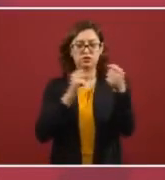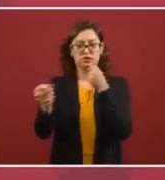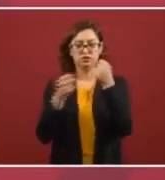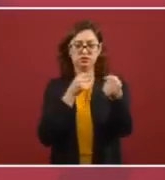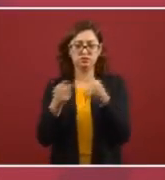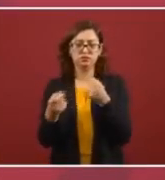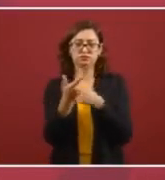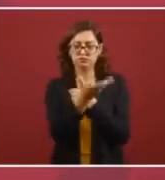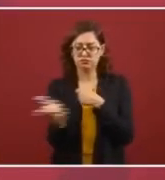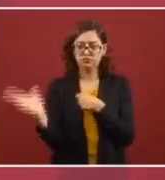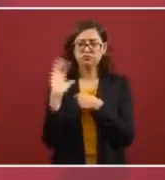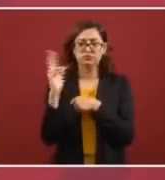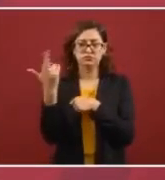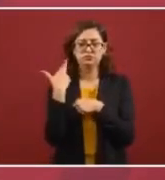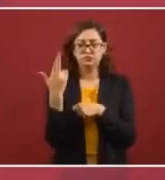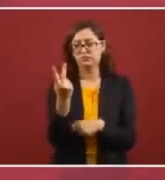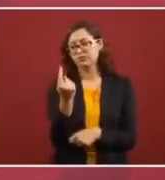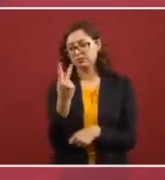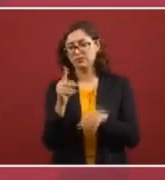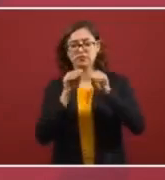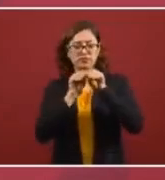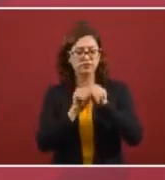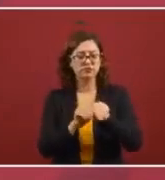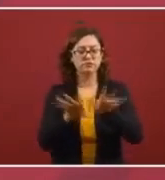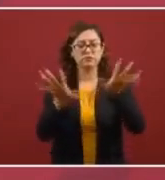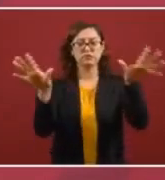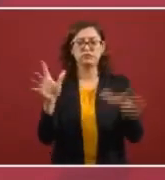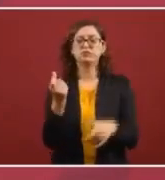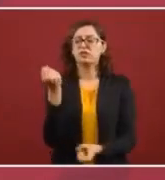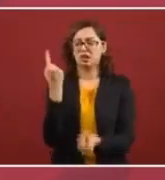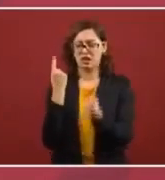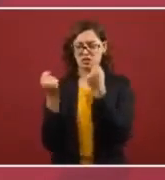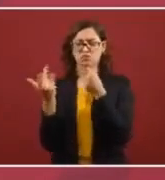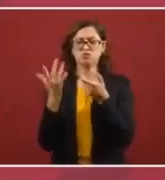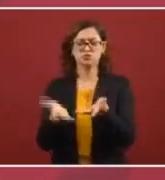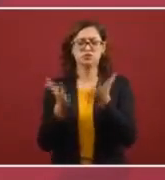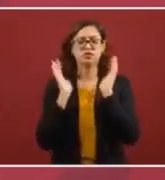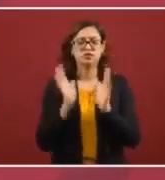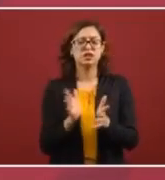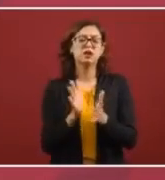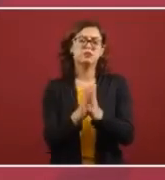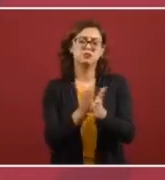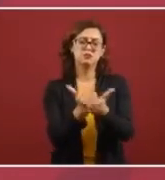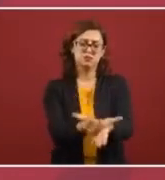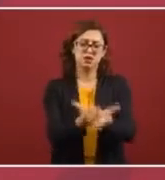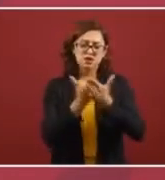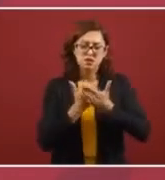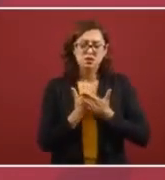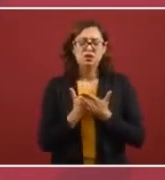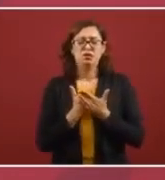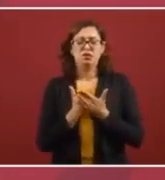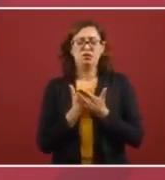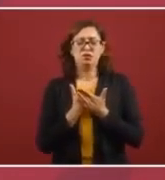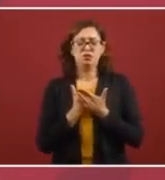And I want to say to the media, like they're doing, but to help us